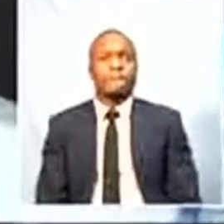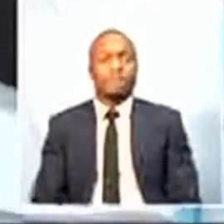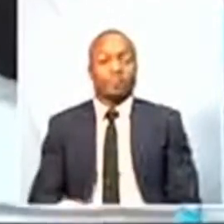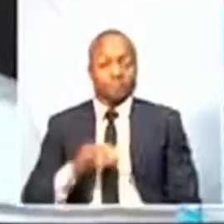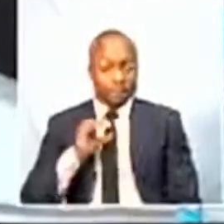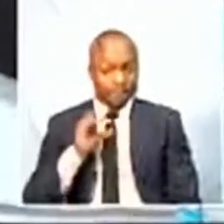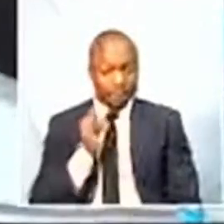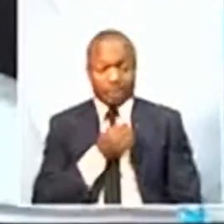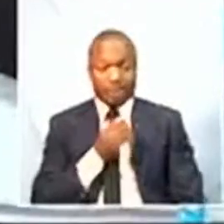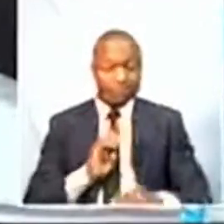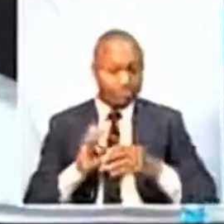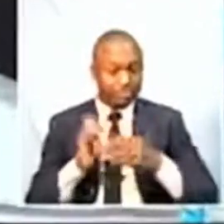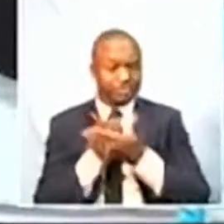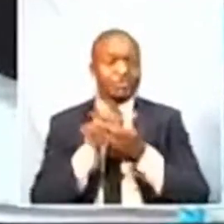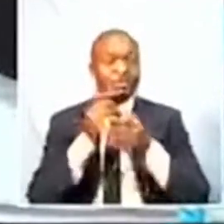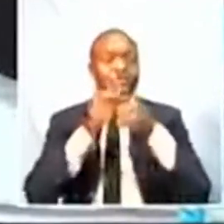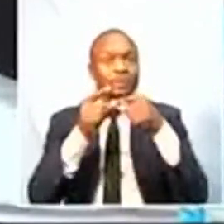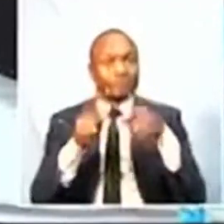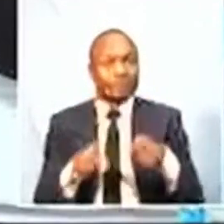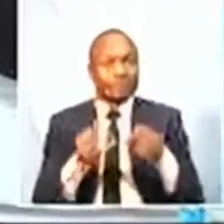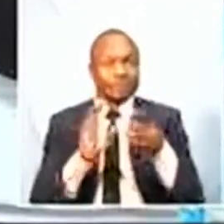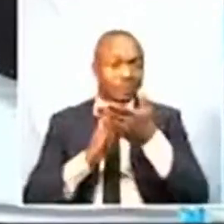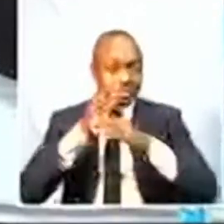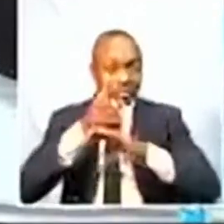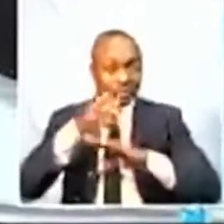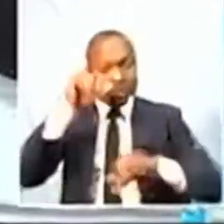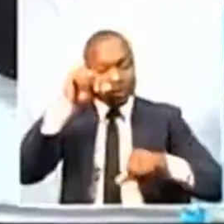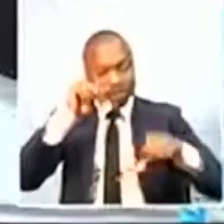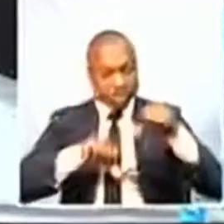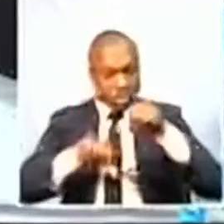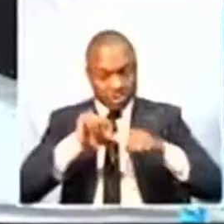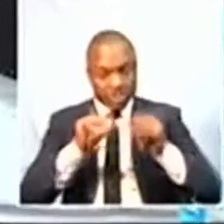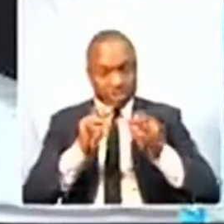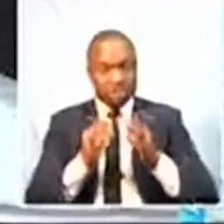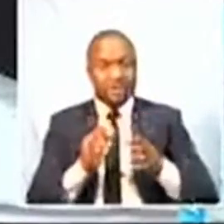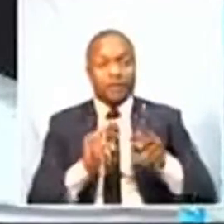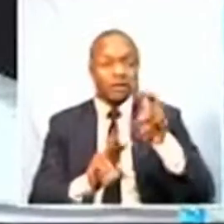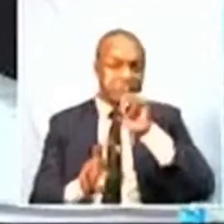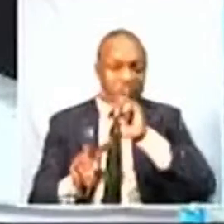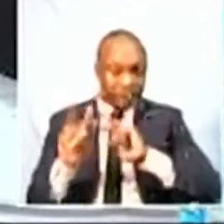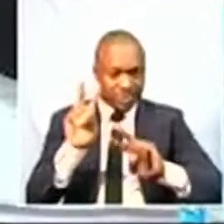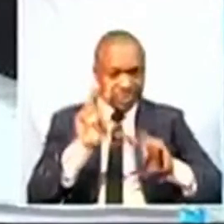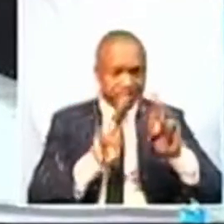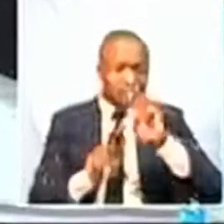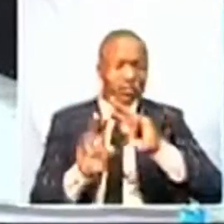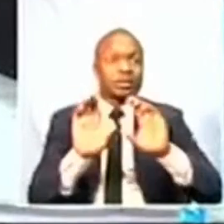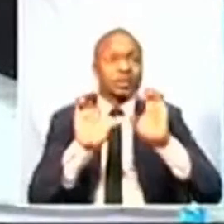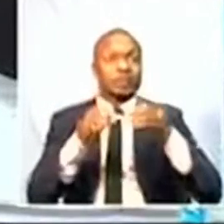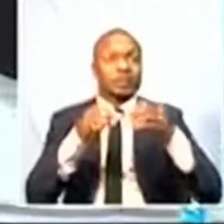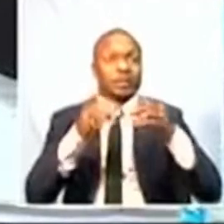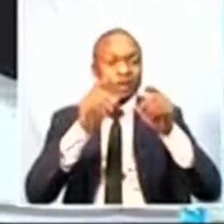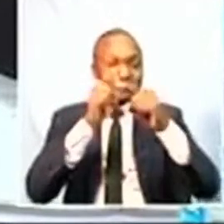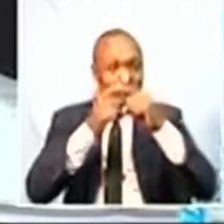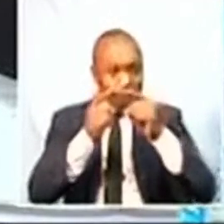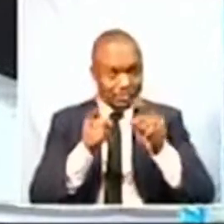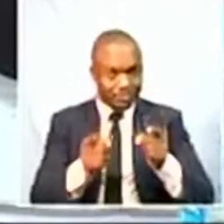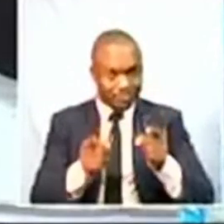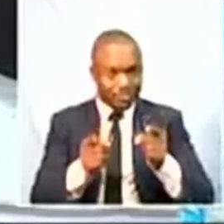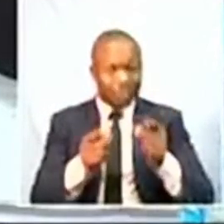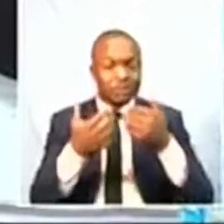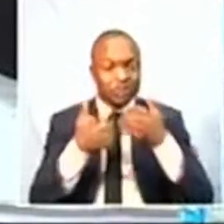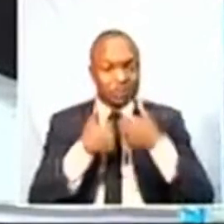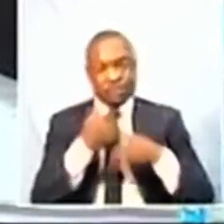Our engagement was done after the auditor visited our council. But of course, Chair, we had